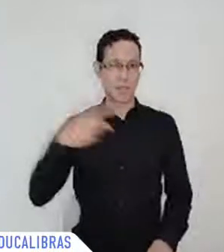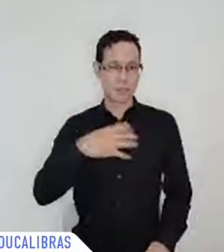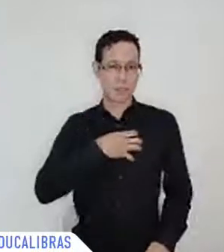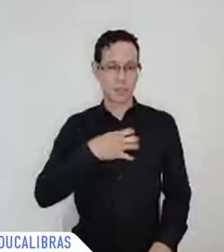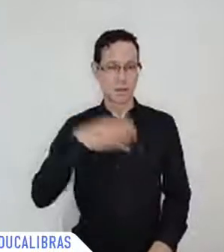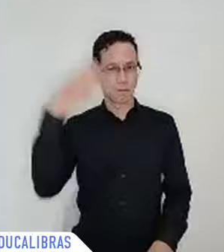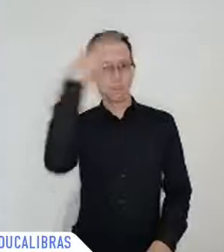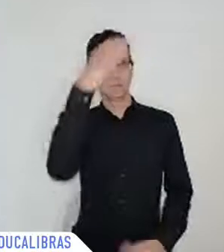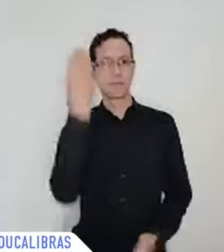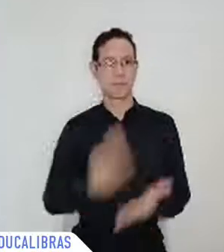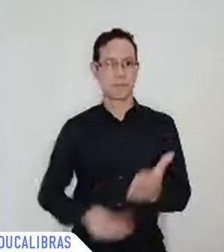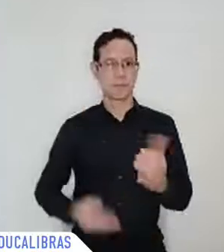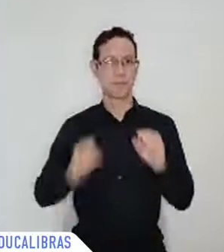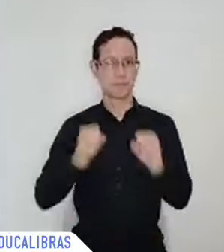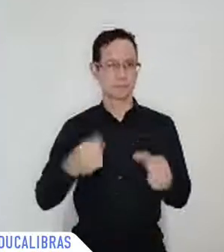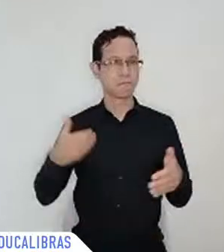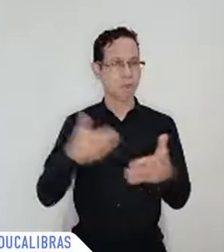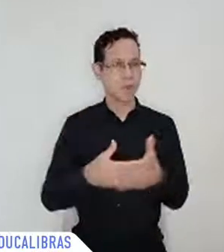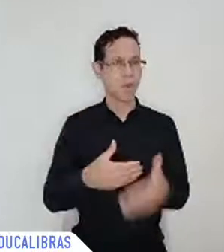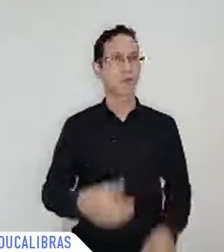buying these vaccines,